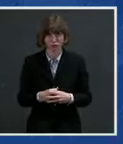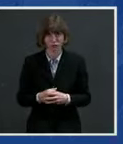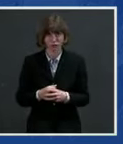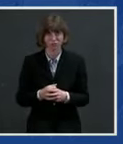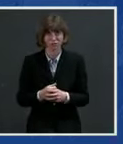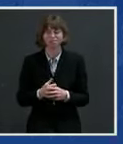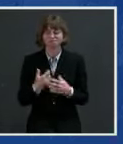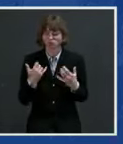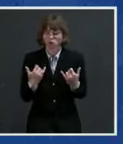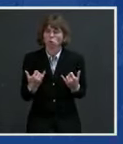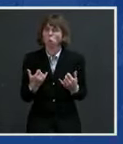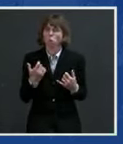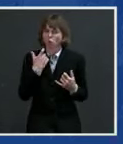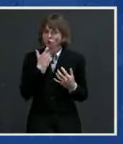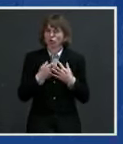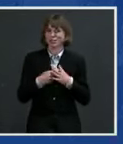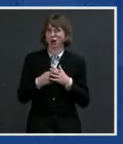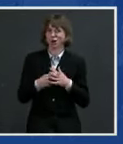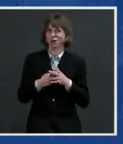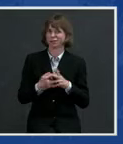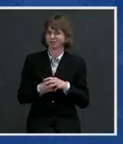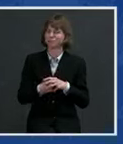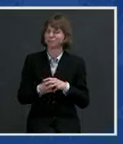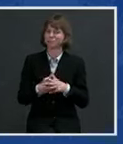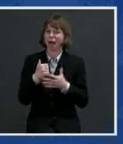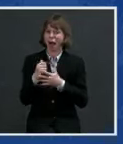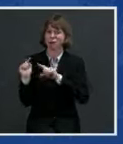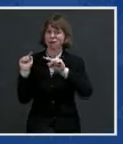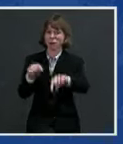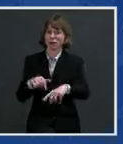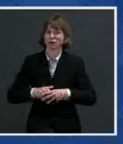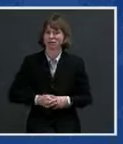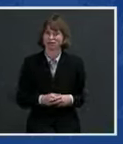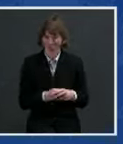started. Help is on the way. Thank you, everybody.